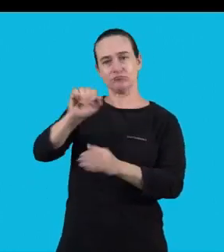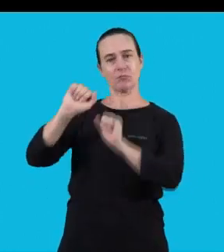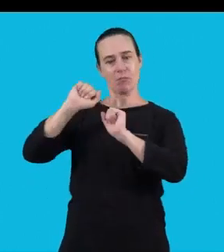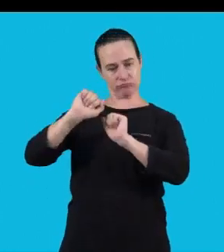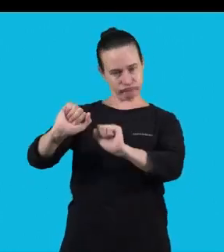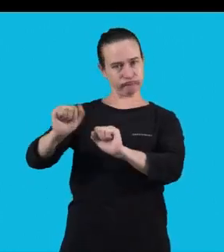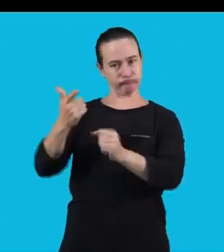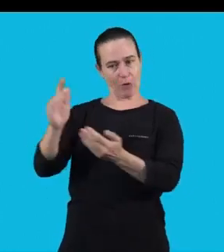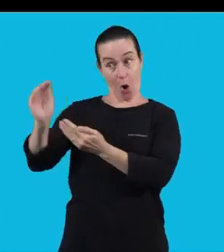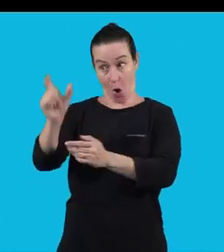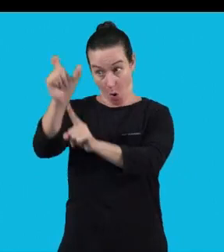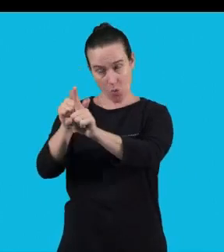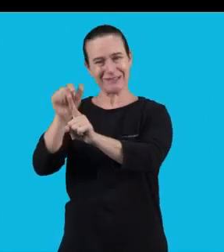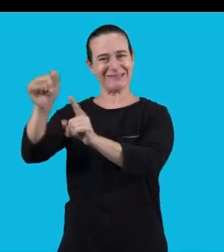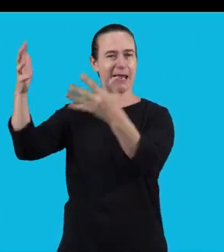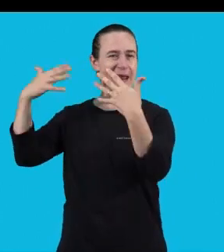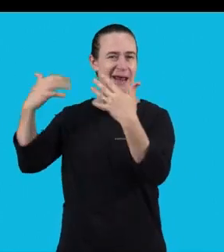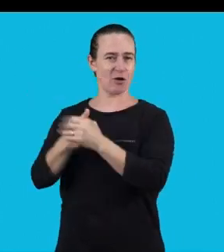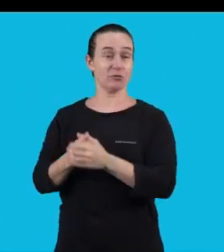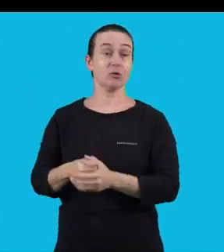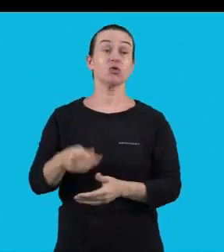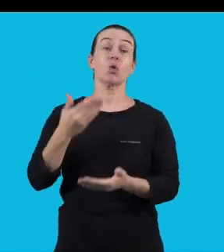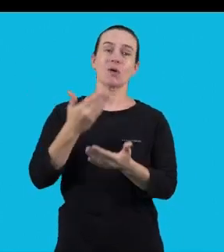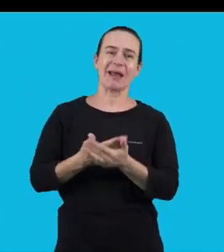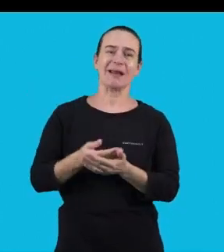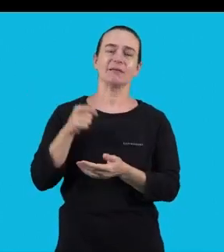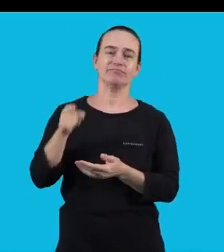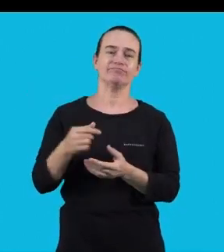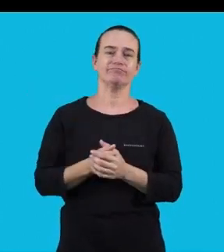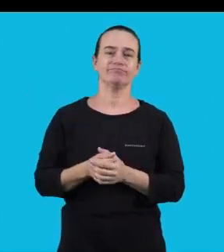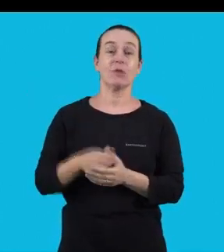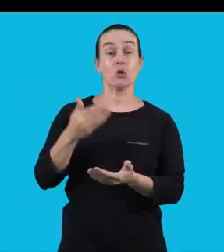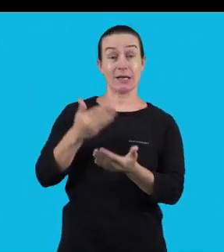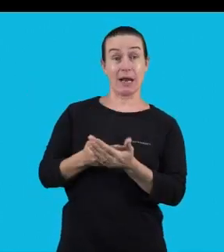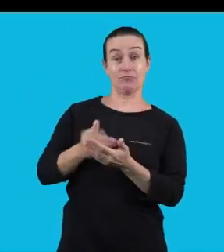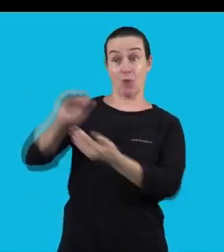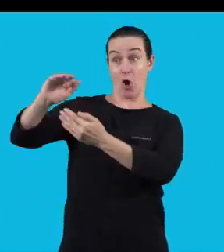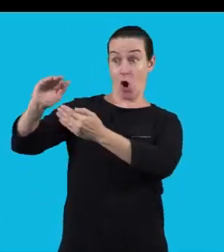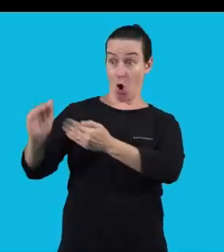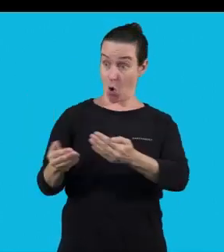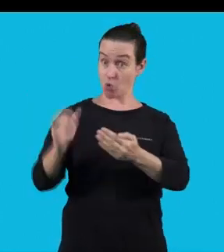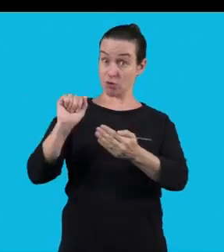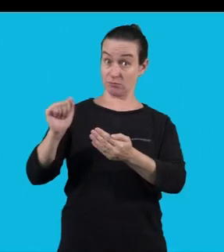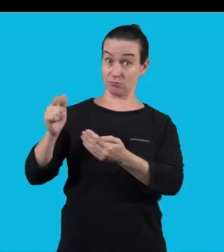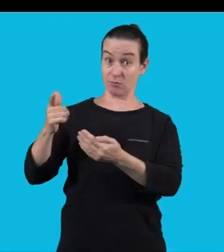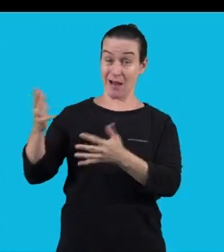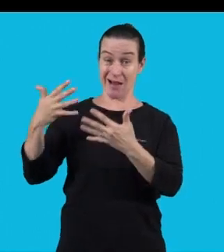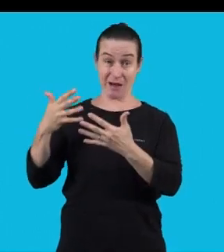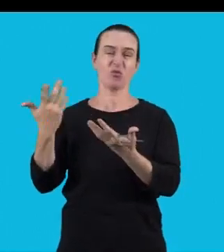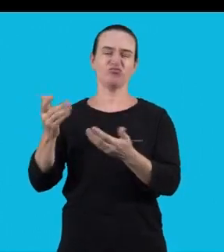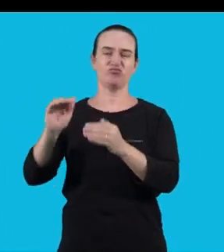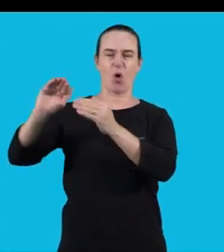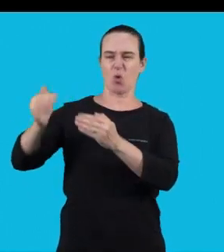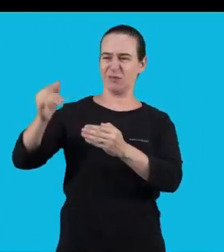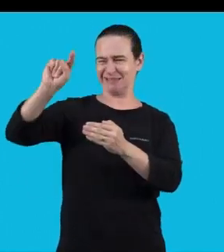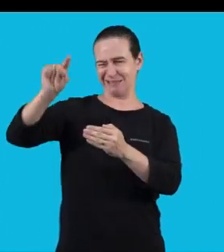you could either write it as a singular host, apostrophe S, or plural hosts with the apostrophe coming after. Any of